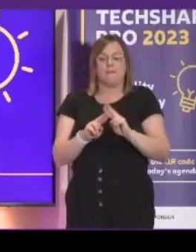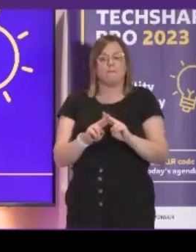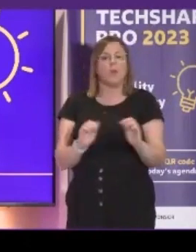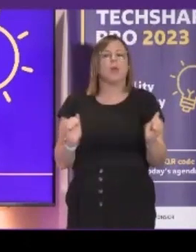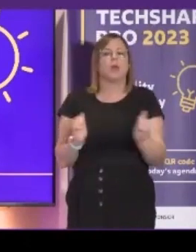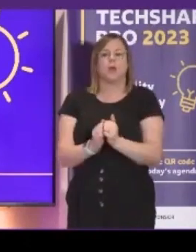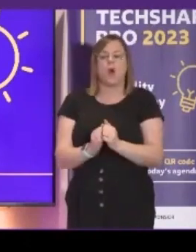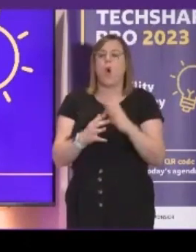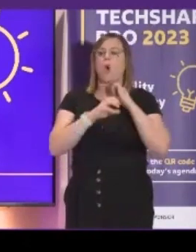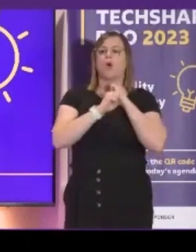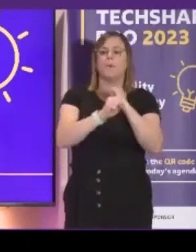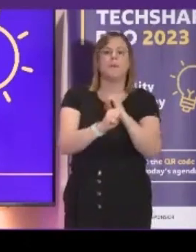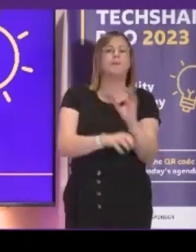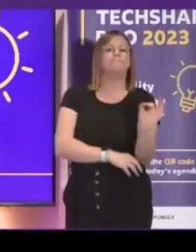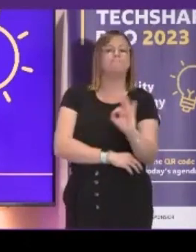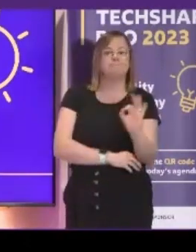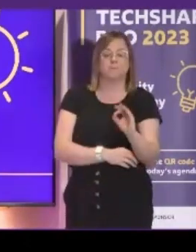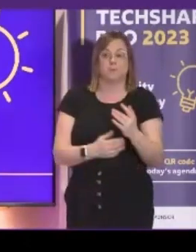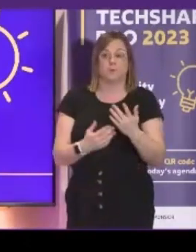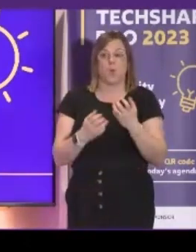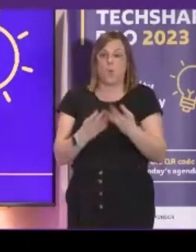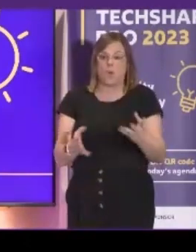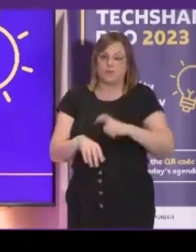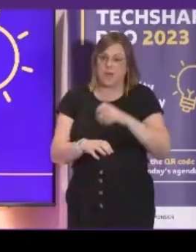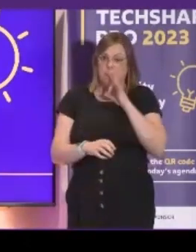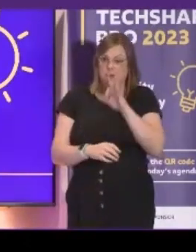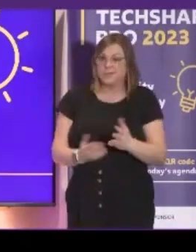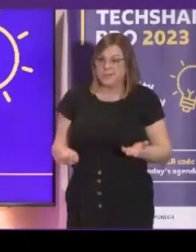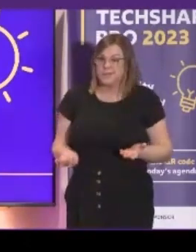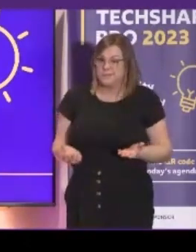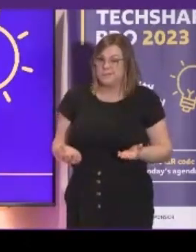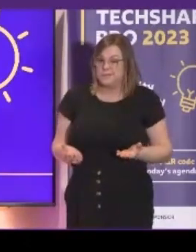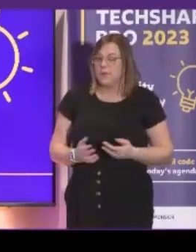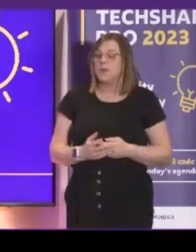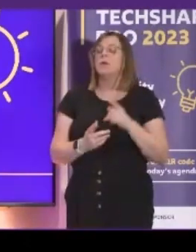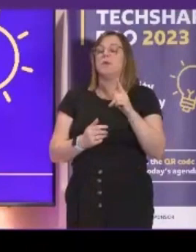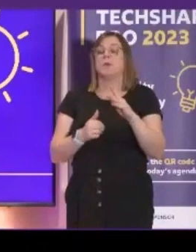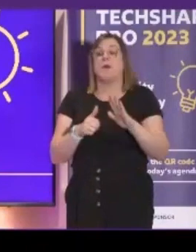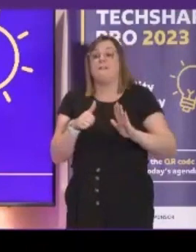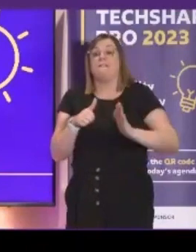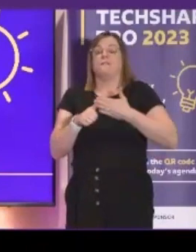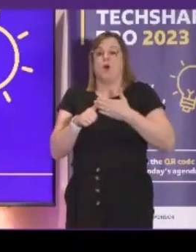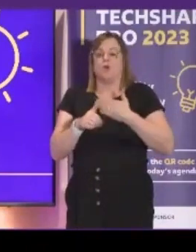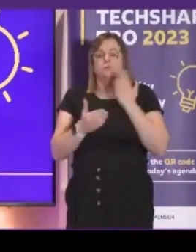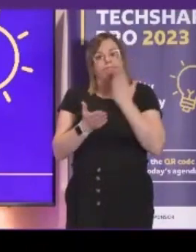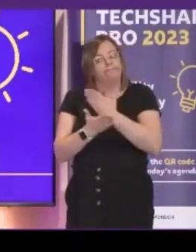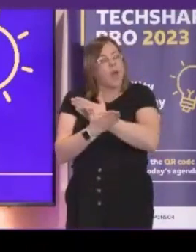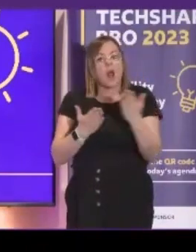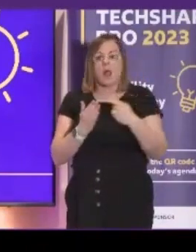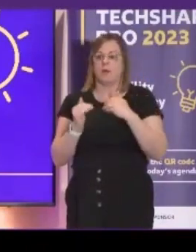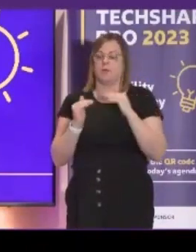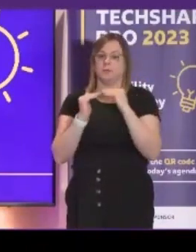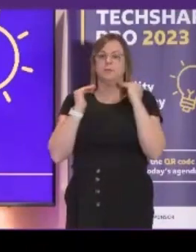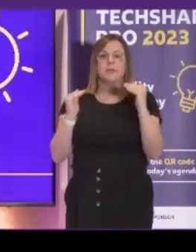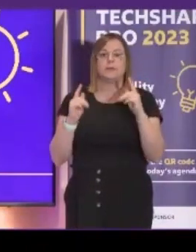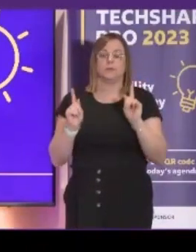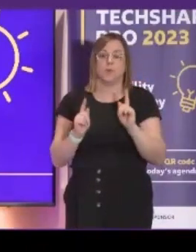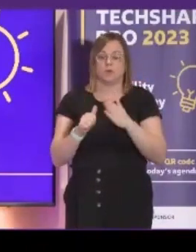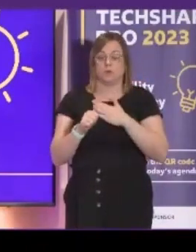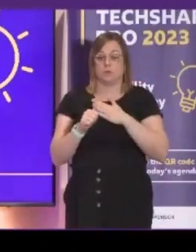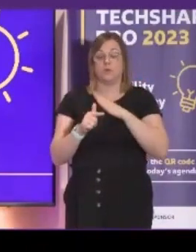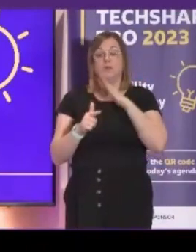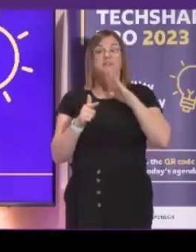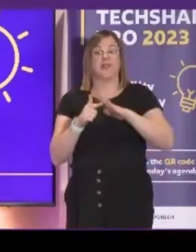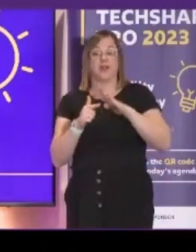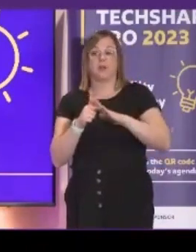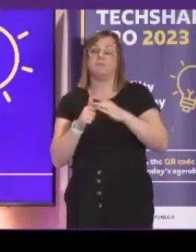or make a commitment to it, then what's the point in asking it? So I think it's that first piece of being really clear what our standards are. Second piece is